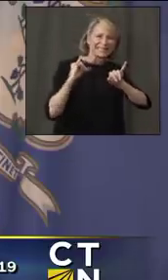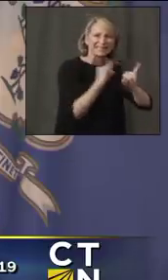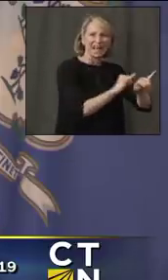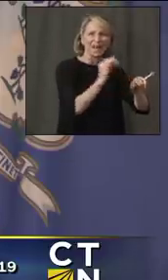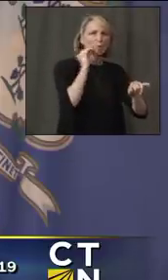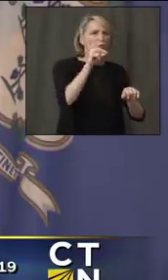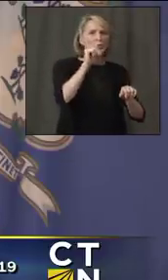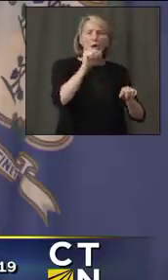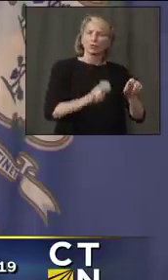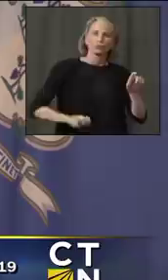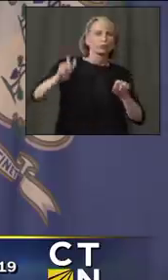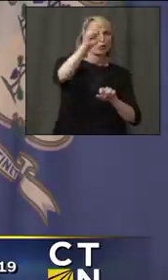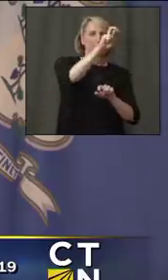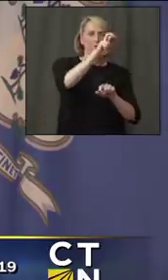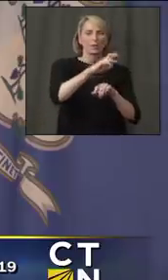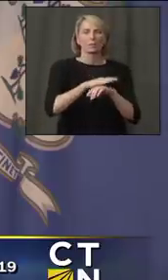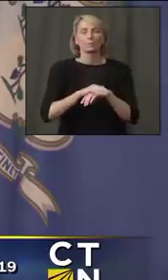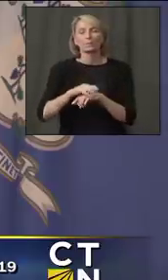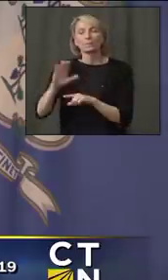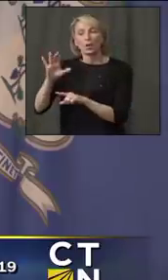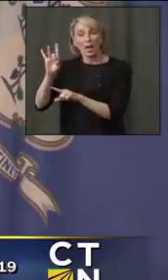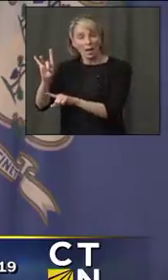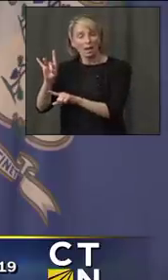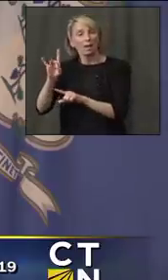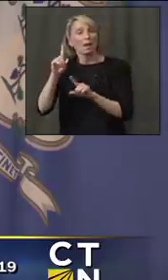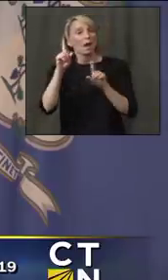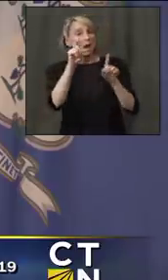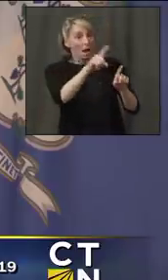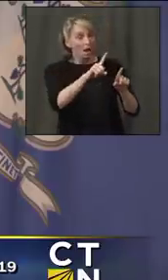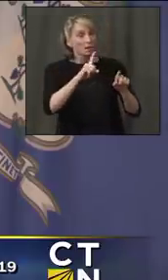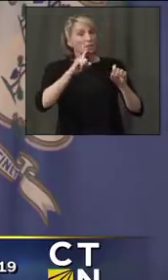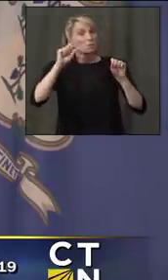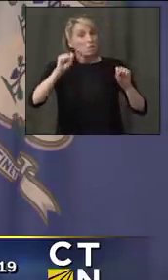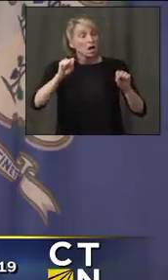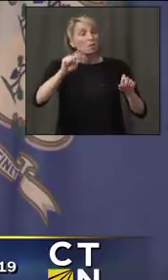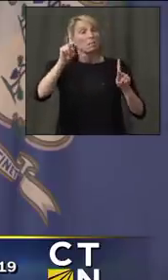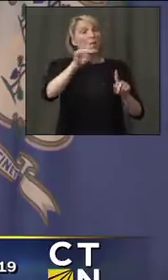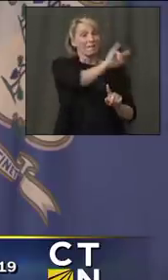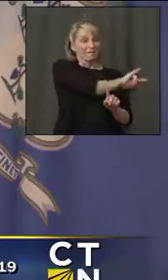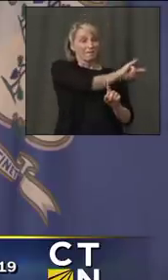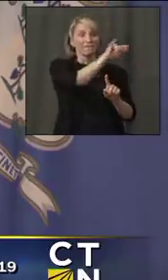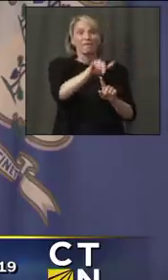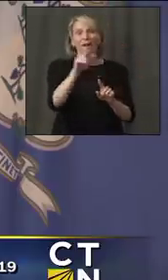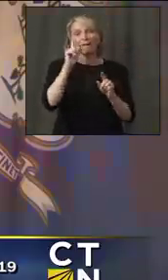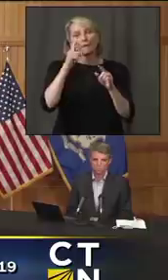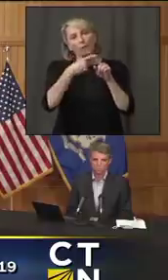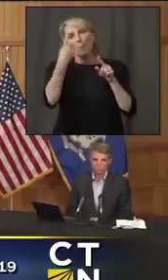a chance those people could be screened right at the airport? That's something we're looking at.